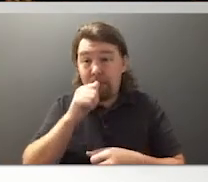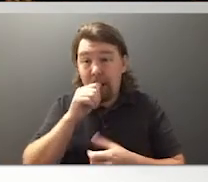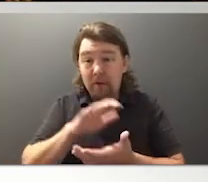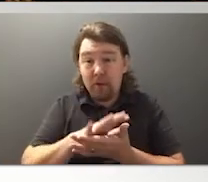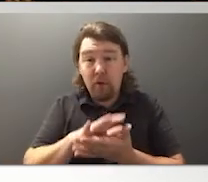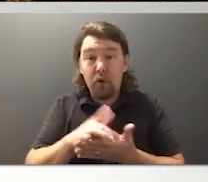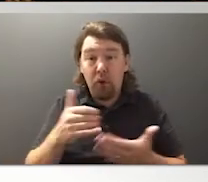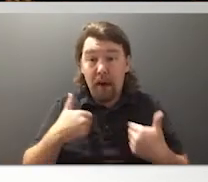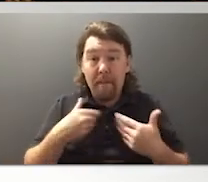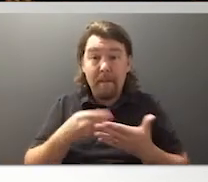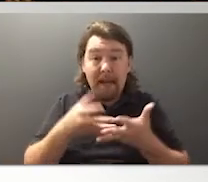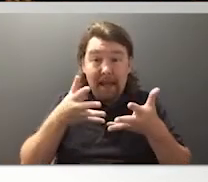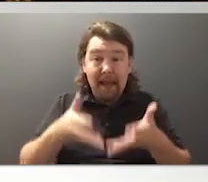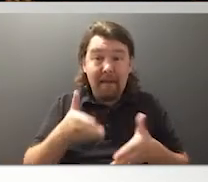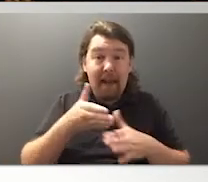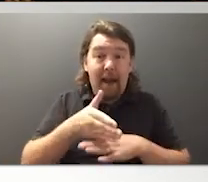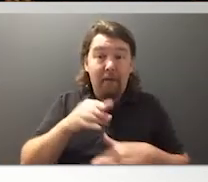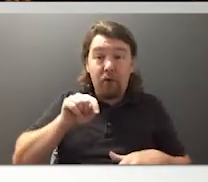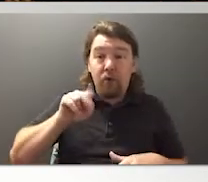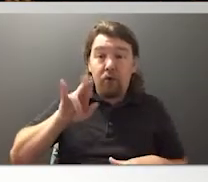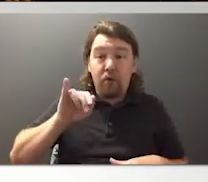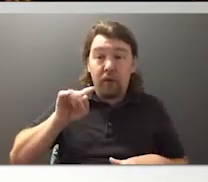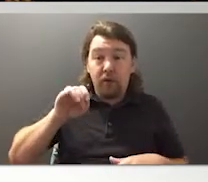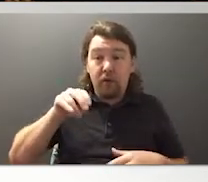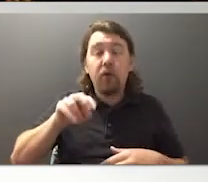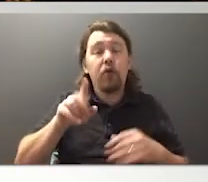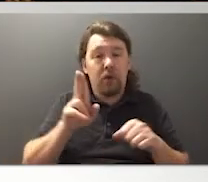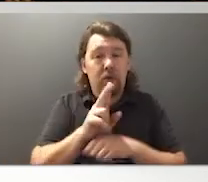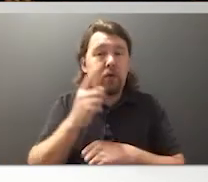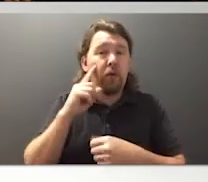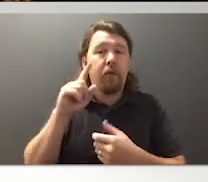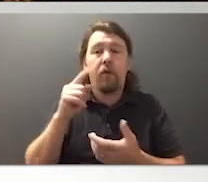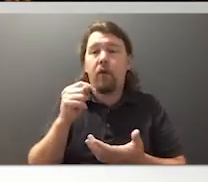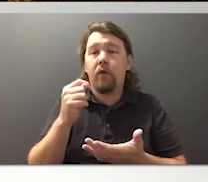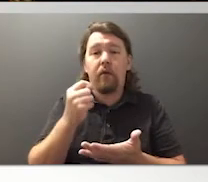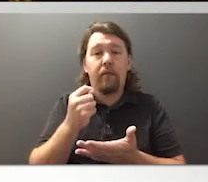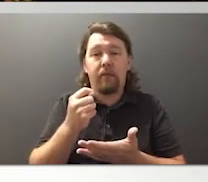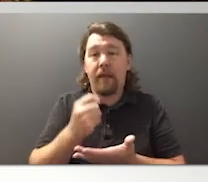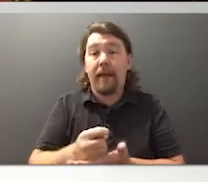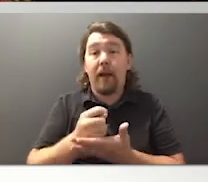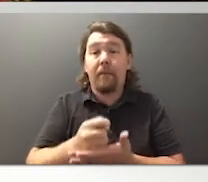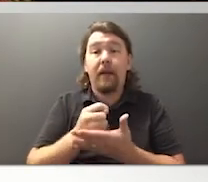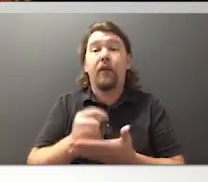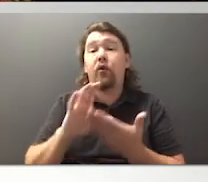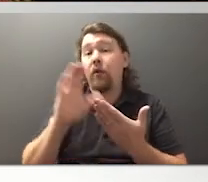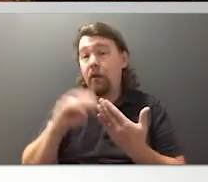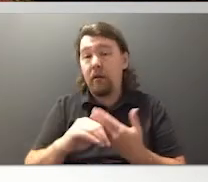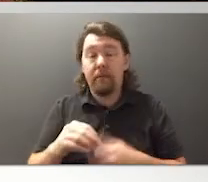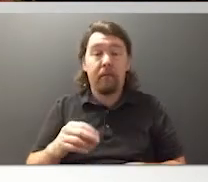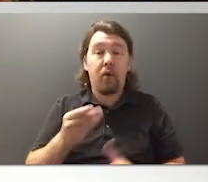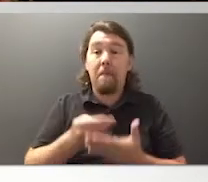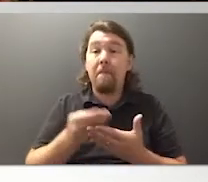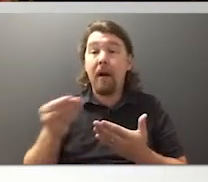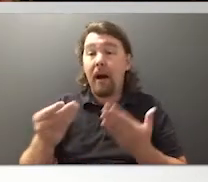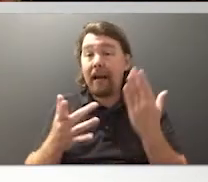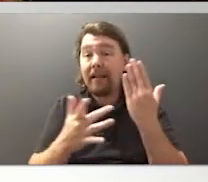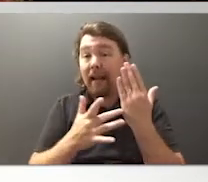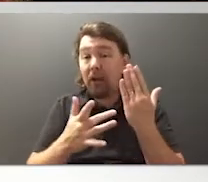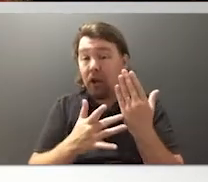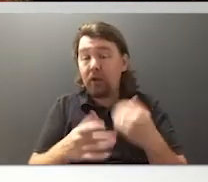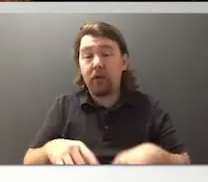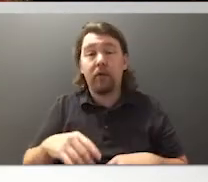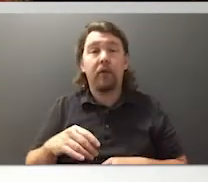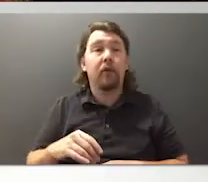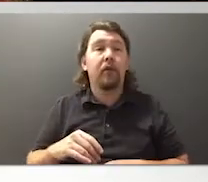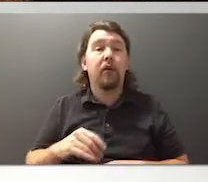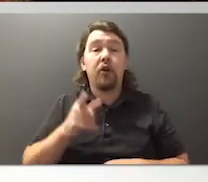after tuition, you can use it for things like therapy and curriculum. You can use it to purchase technology. You can also use